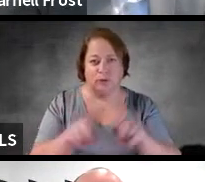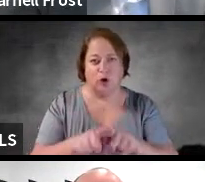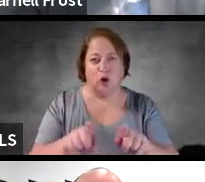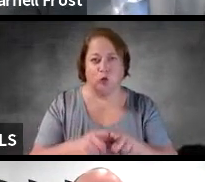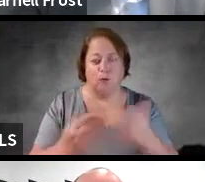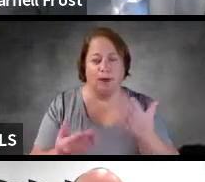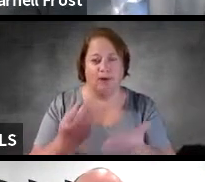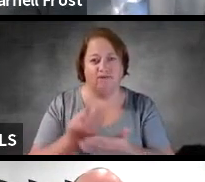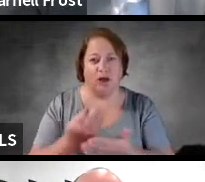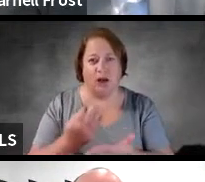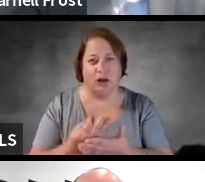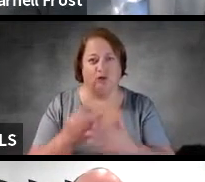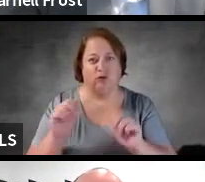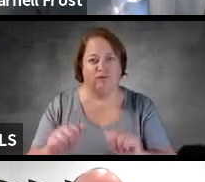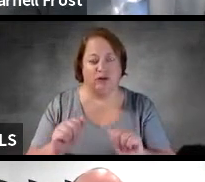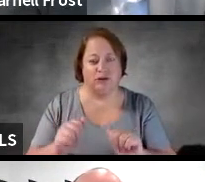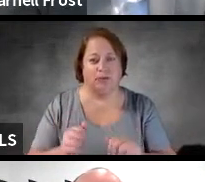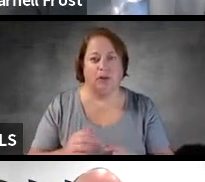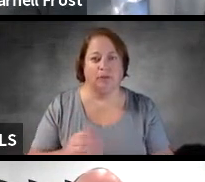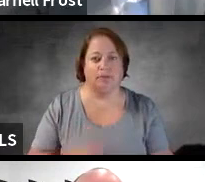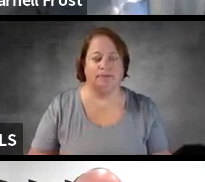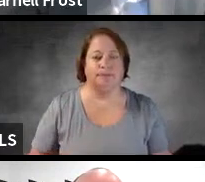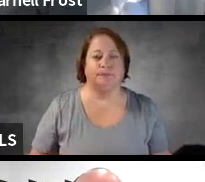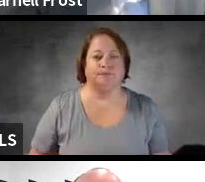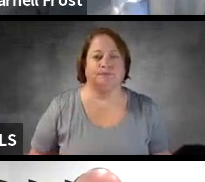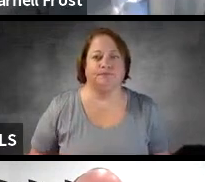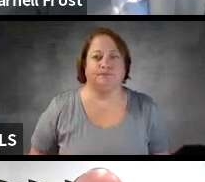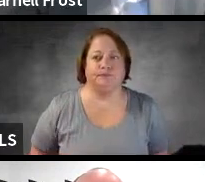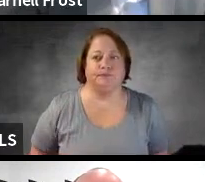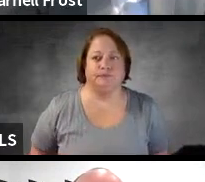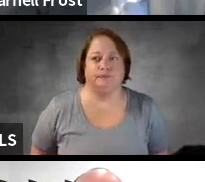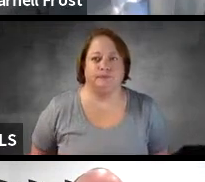be financially feasible in the long run.